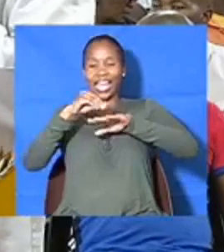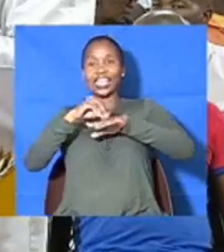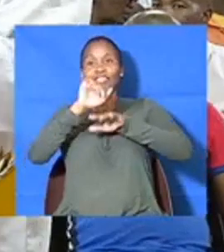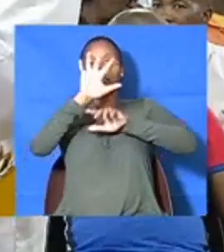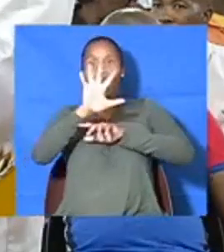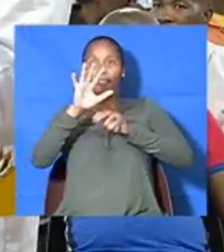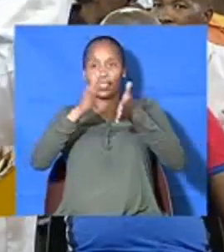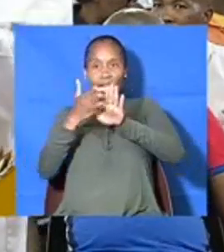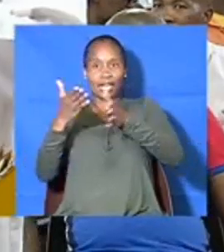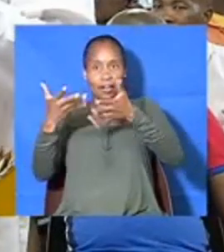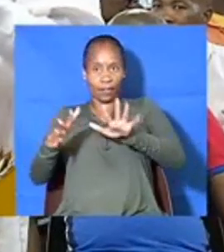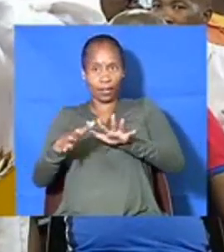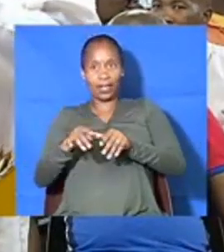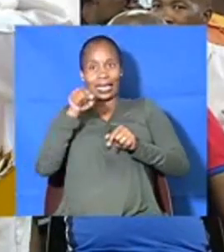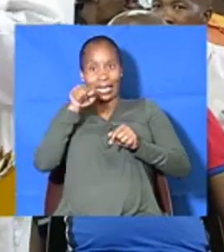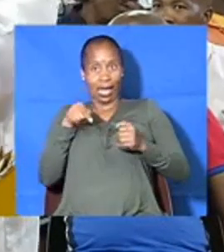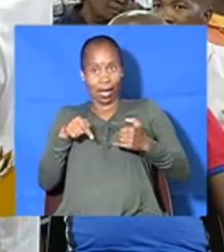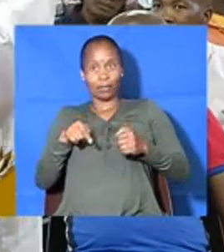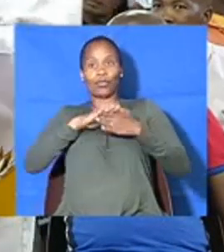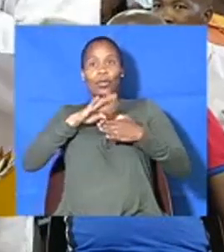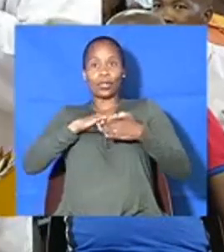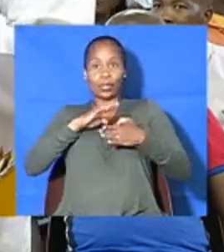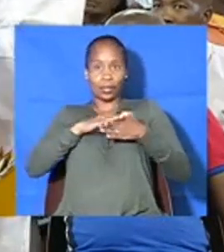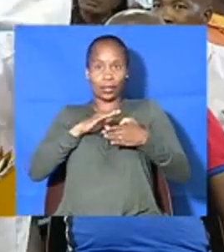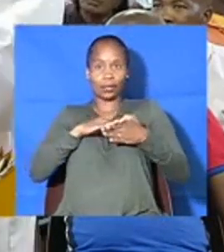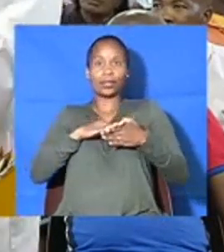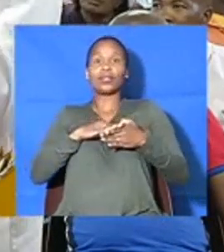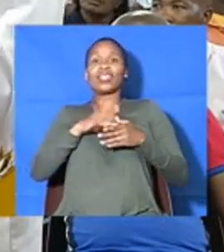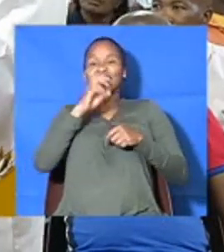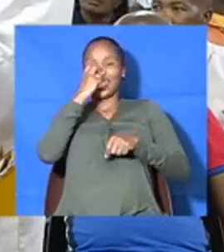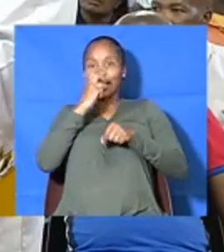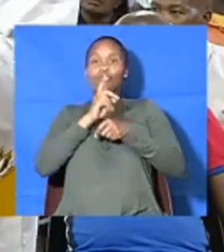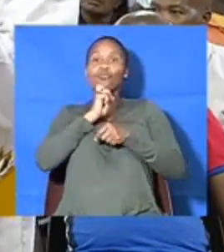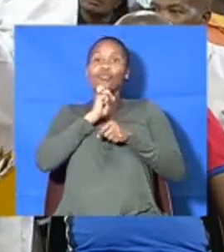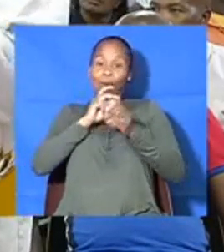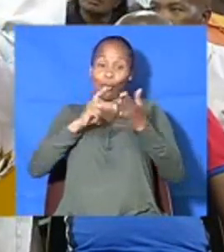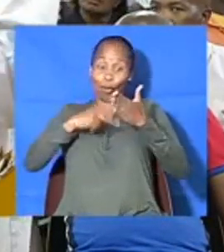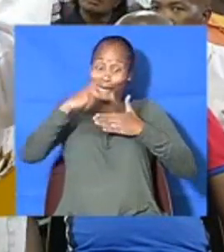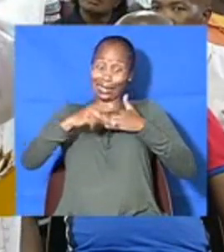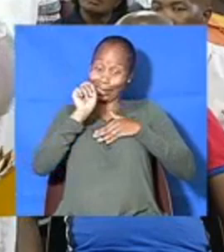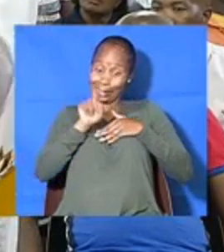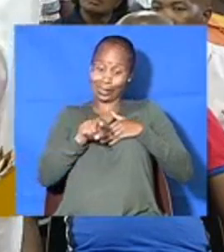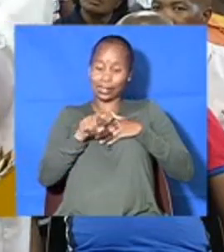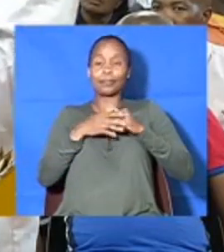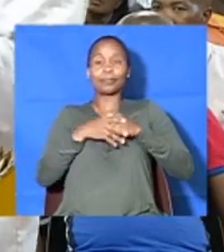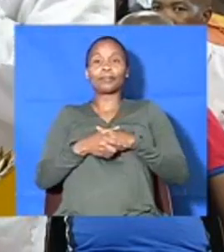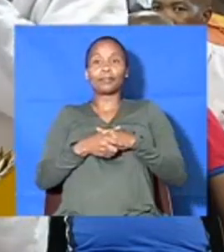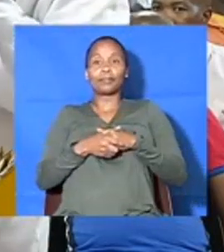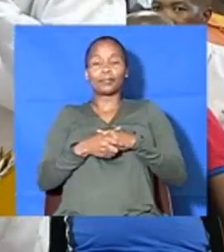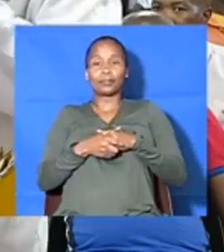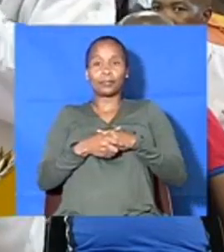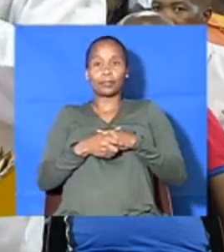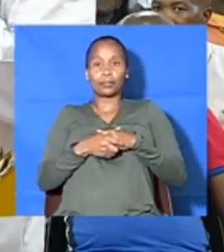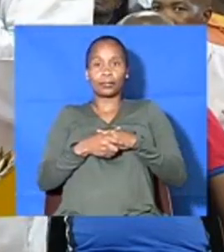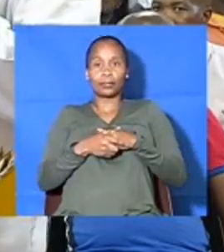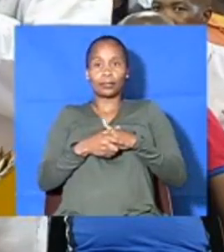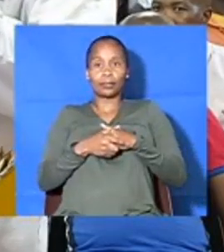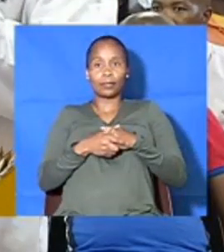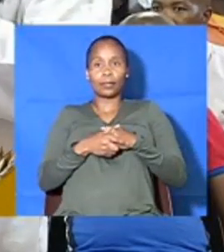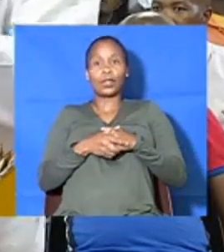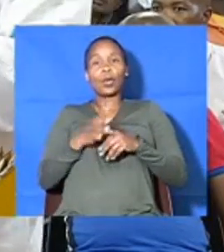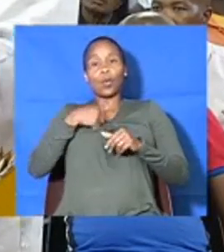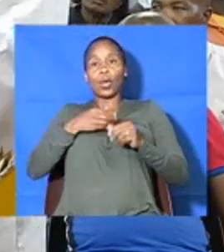gore itle make sure ya gore o be le tekatekano magareng ga the private